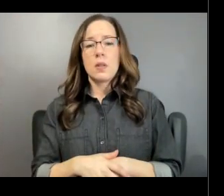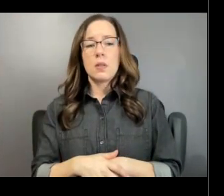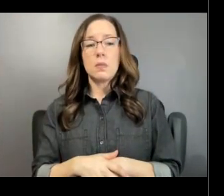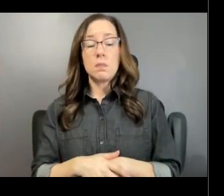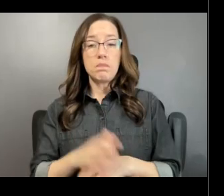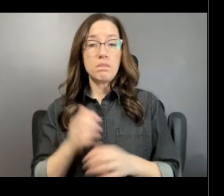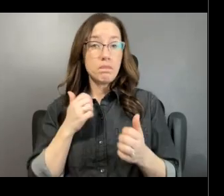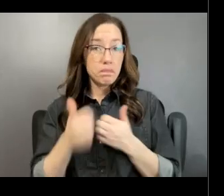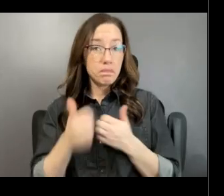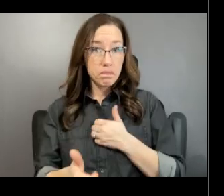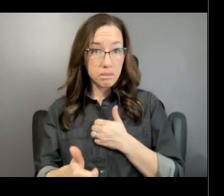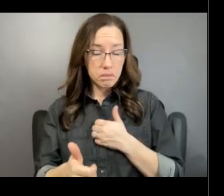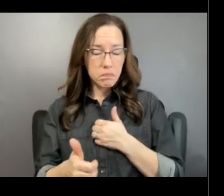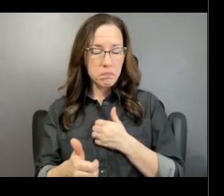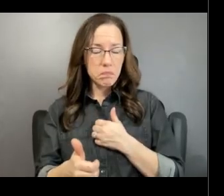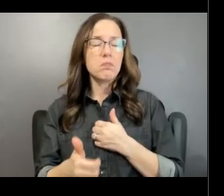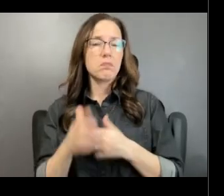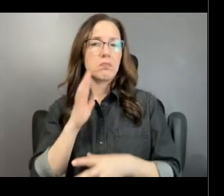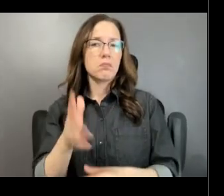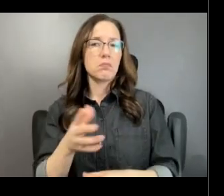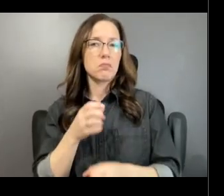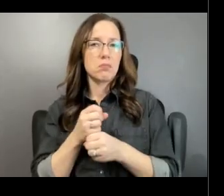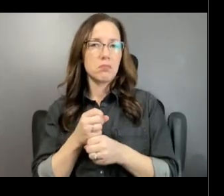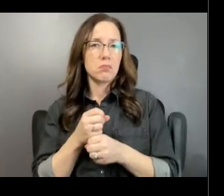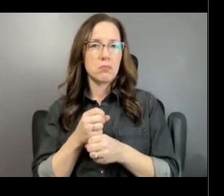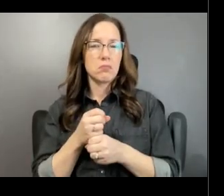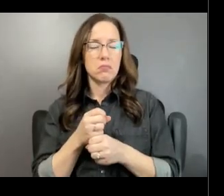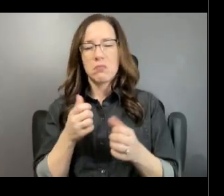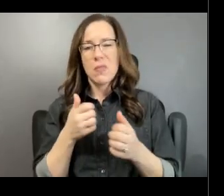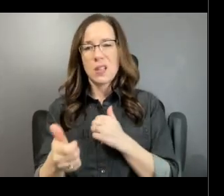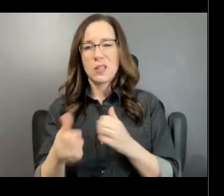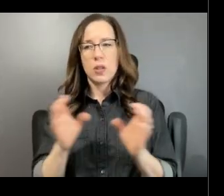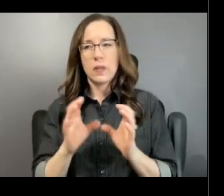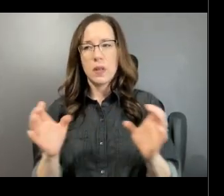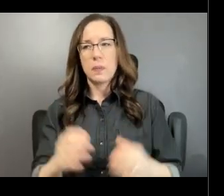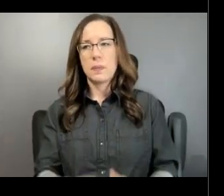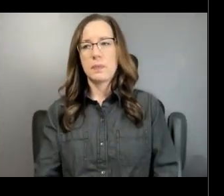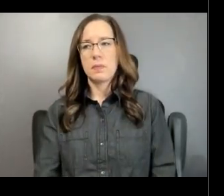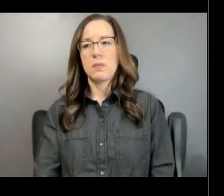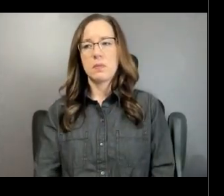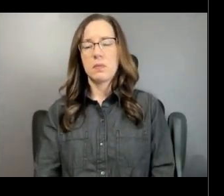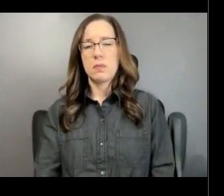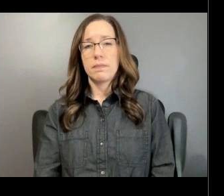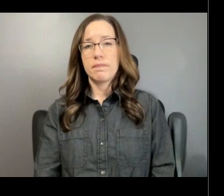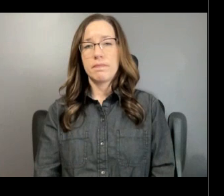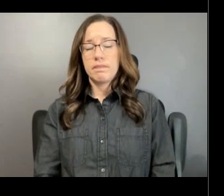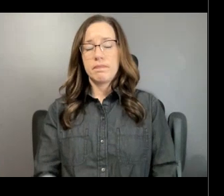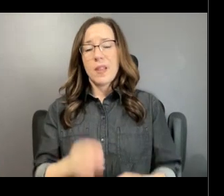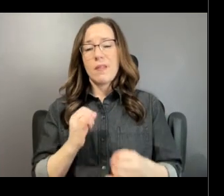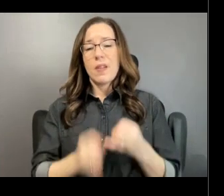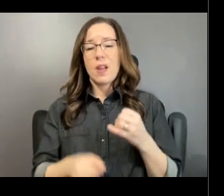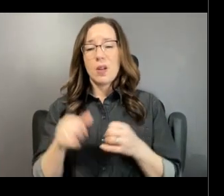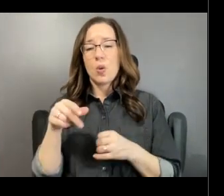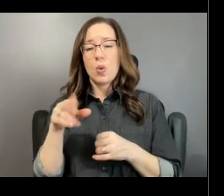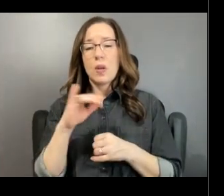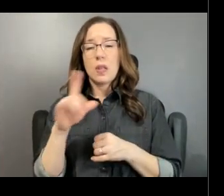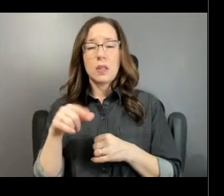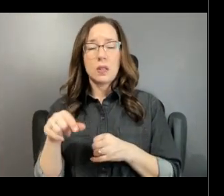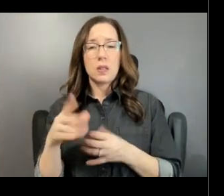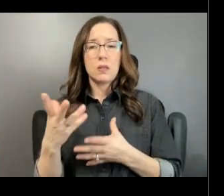quiz, you will receive a passing certificate. The final quiz was in the reminder